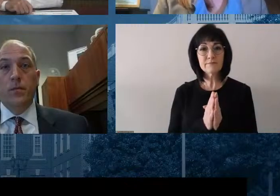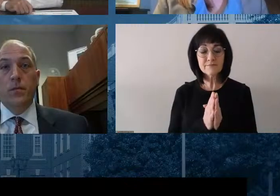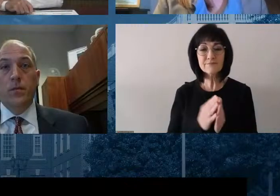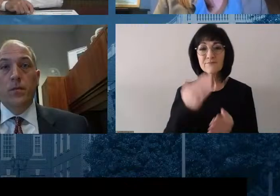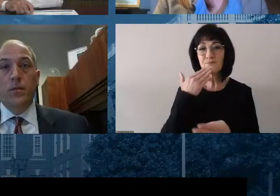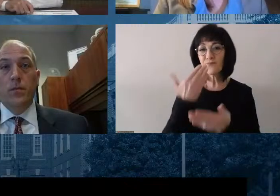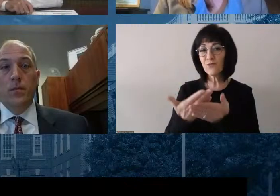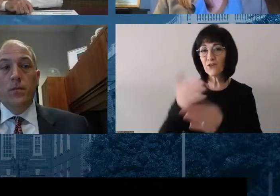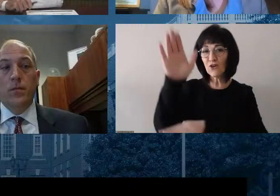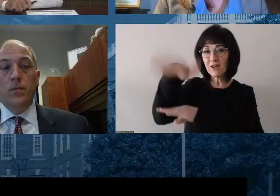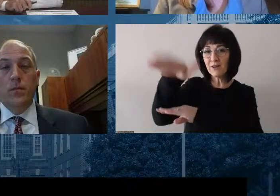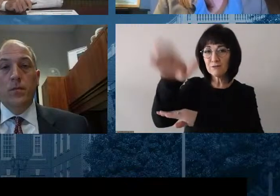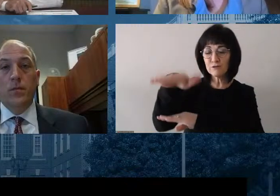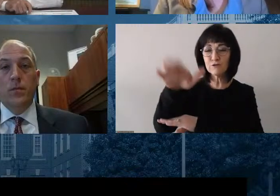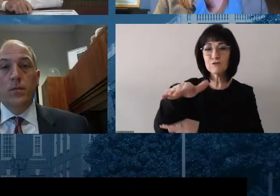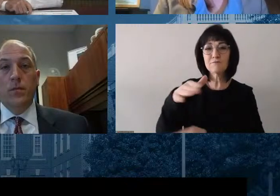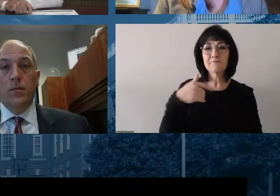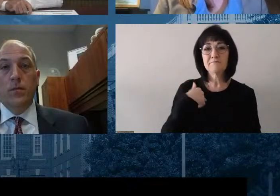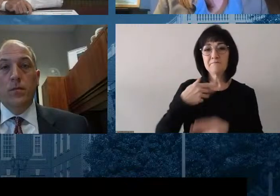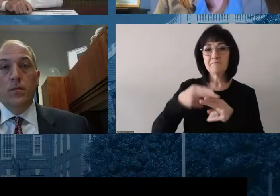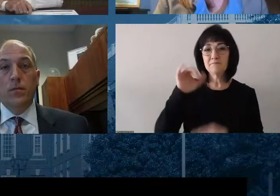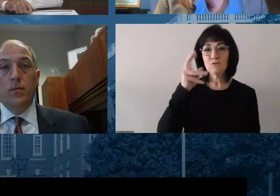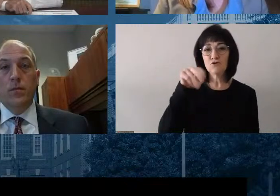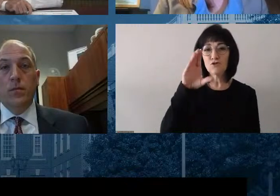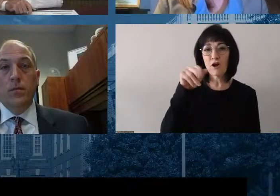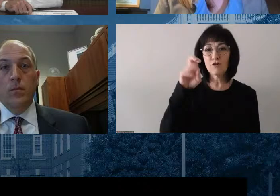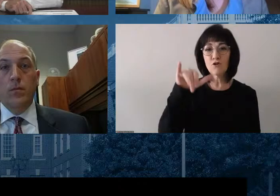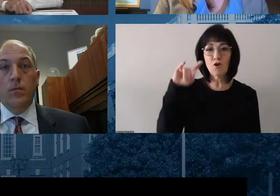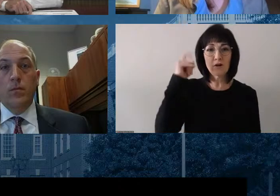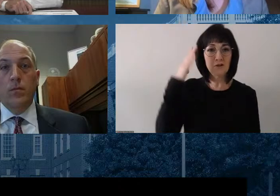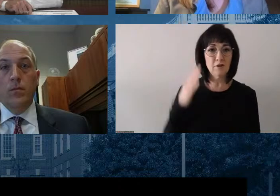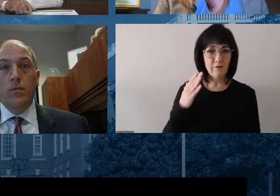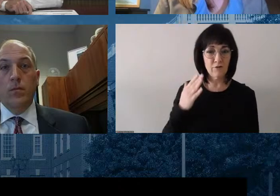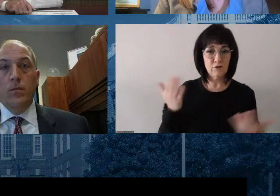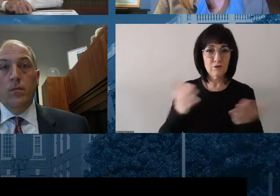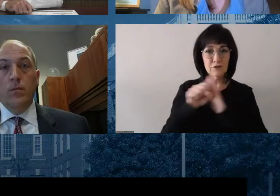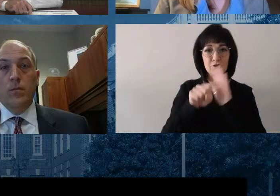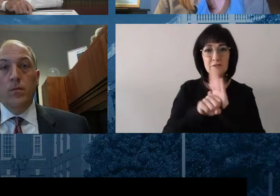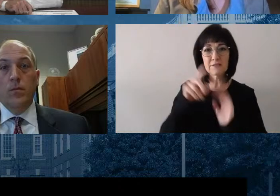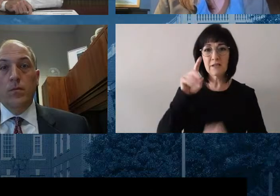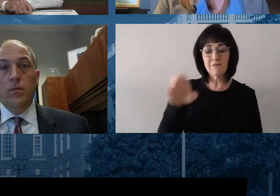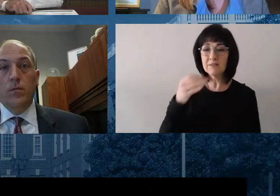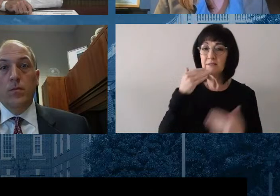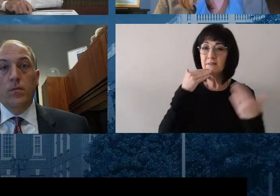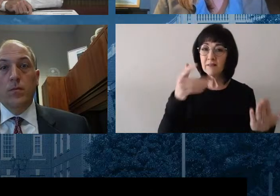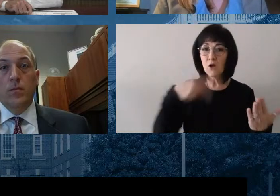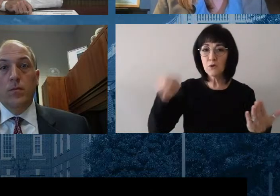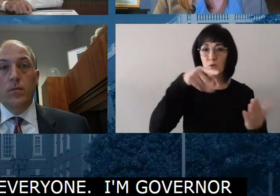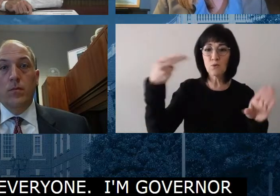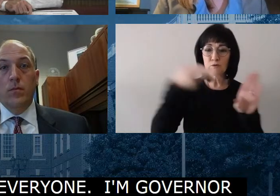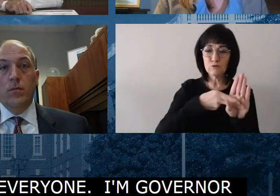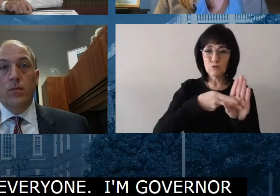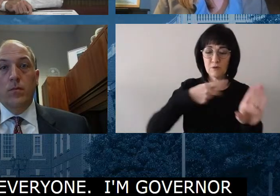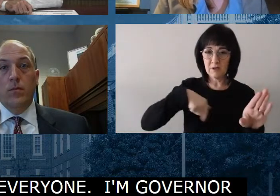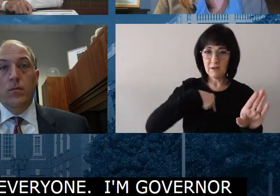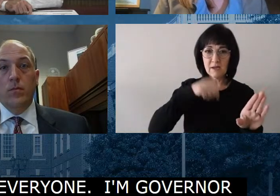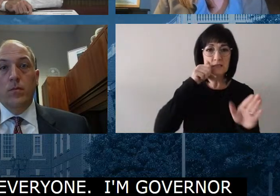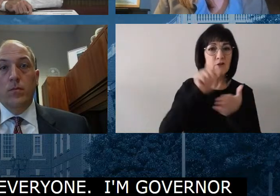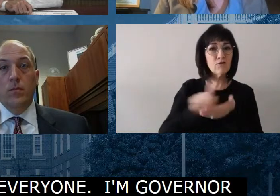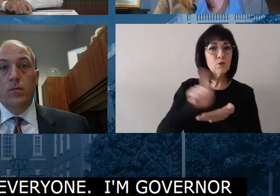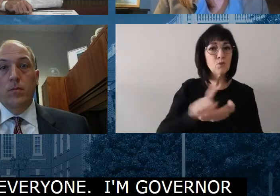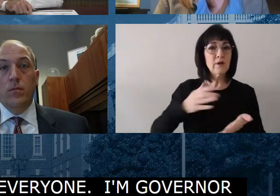Good afternoon, everyone. I'm Governor John Carney. Thank you for joining us for our weekly press conference with Delaware's response